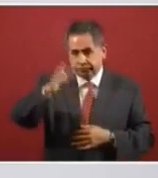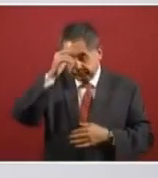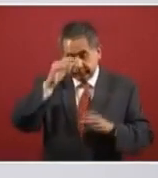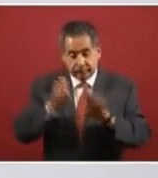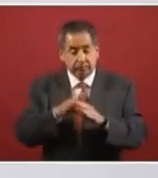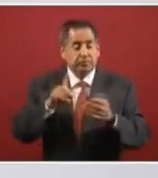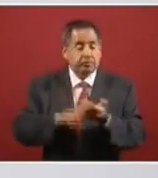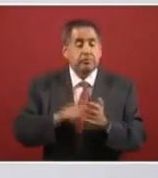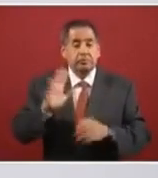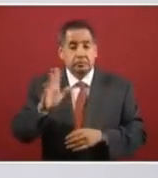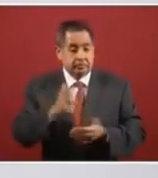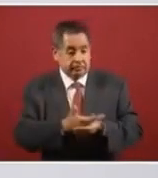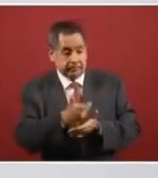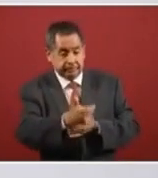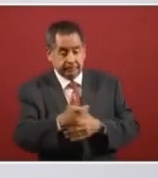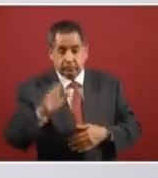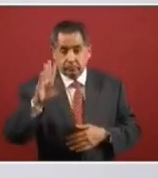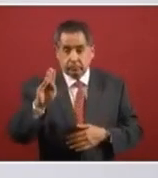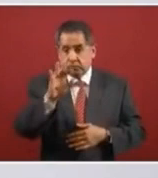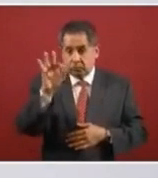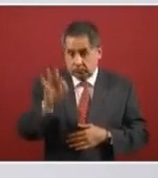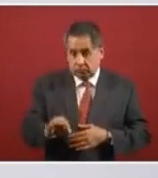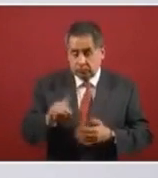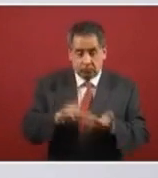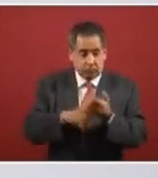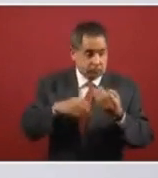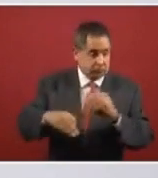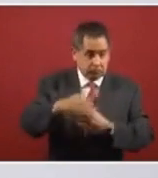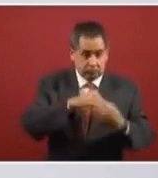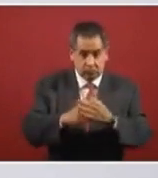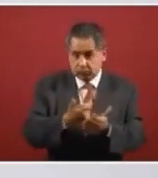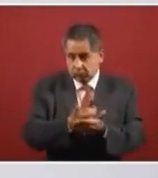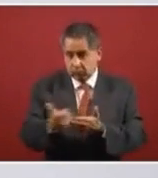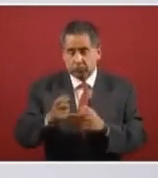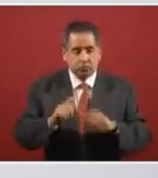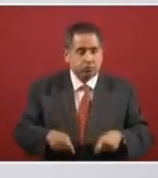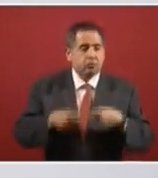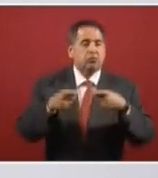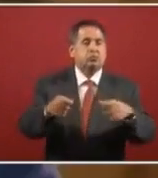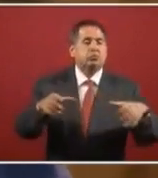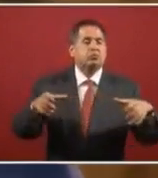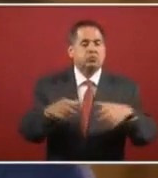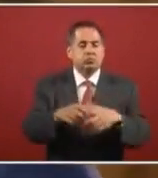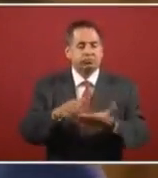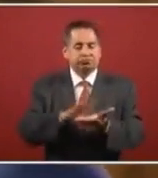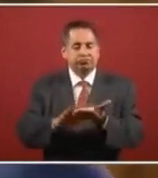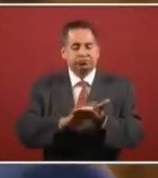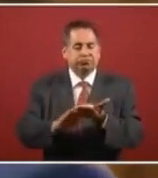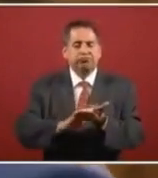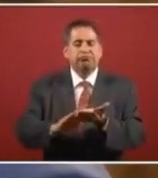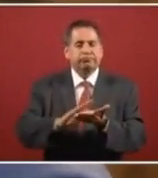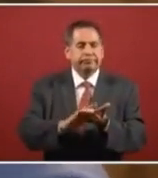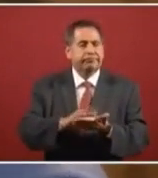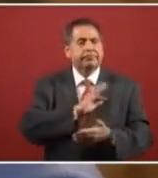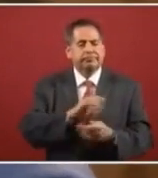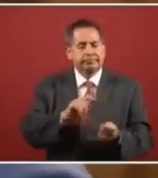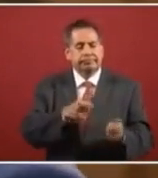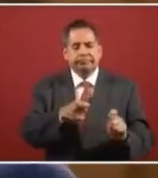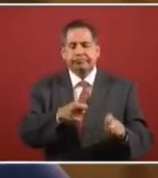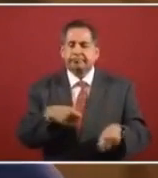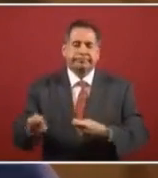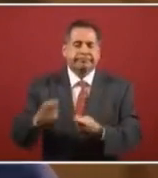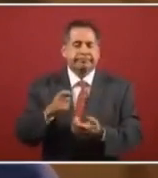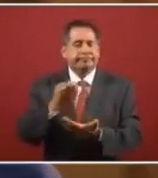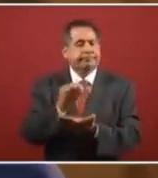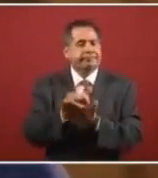but it was agreed that those who have paid more than our ninety percent of their credit they will forgive the rest and they will